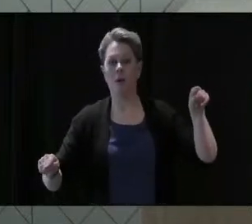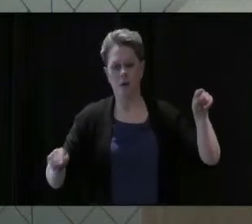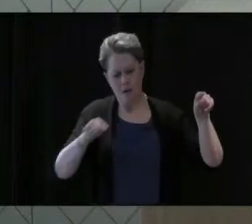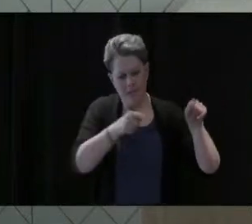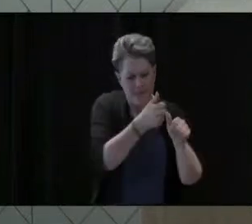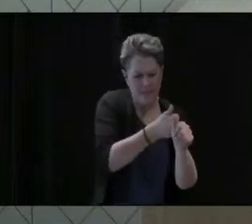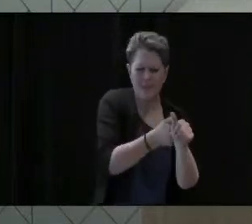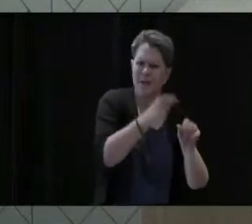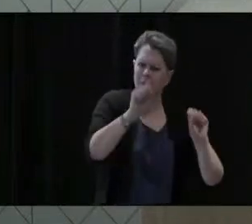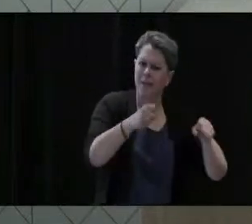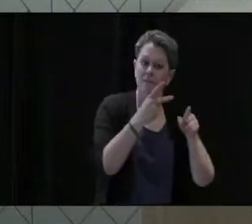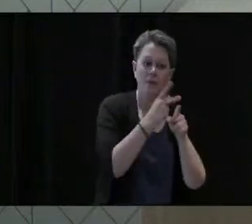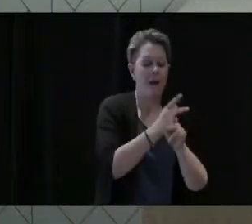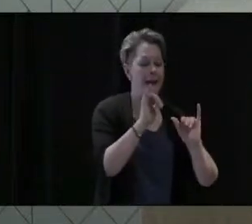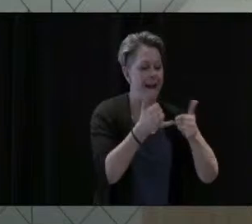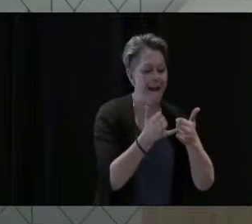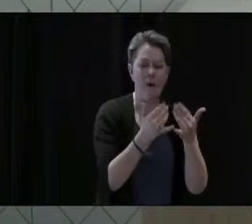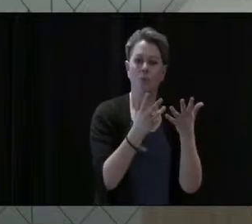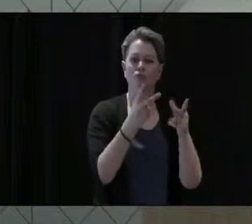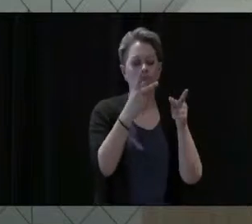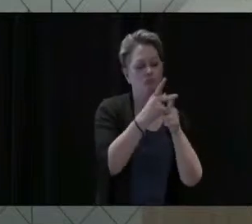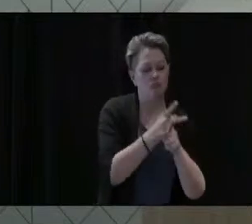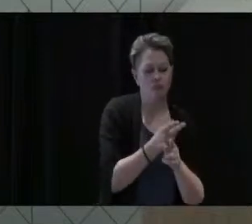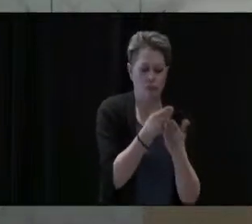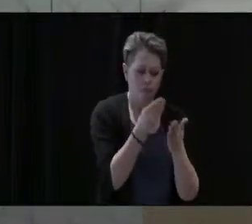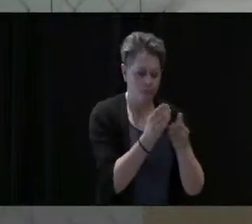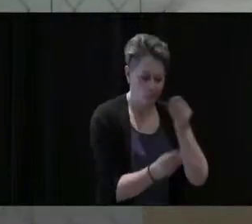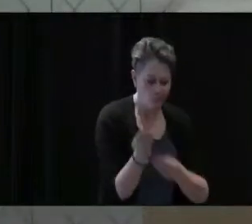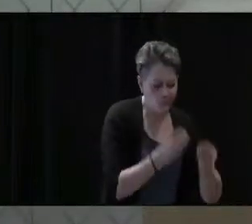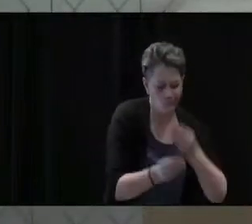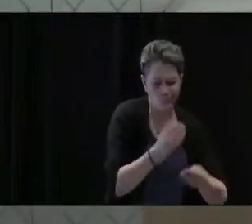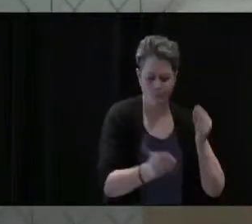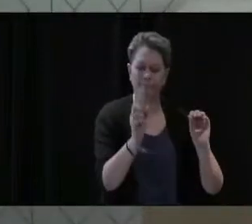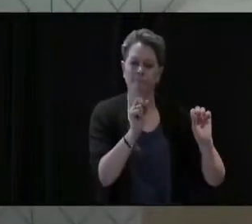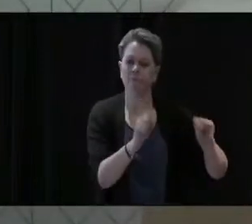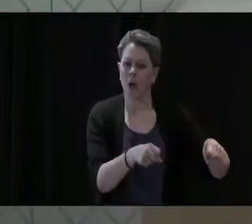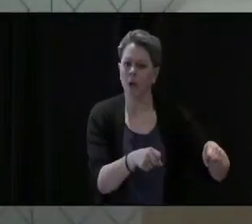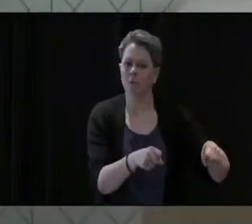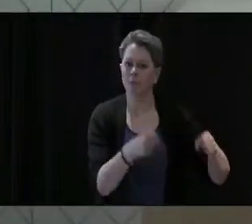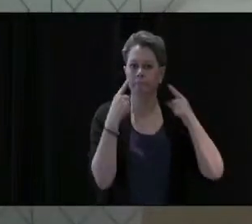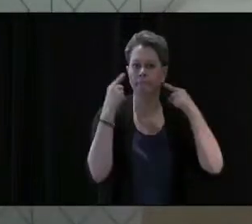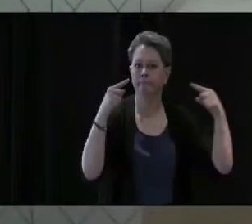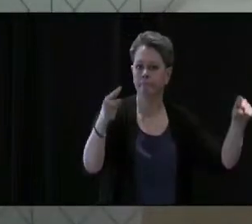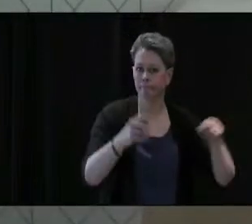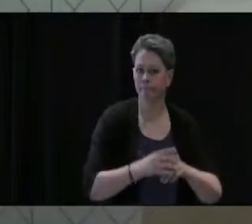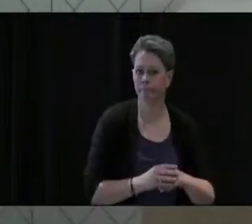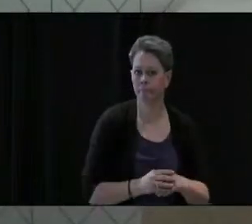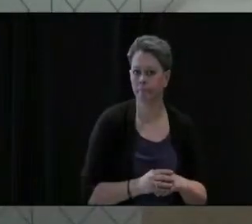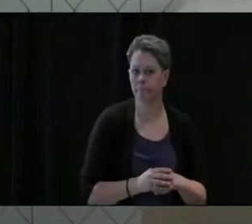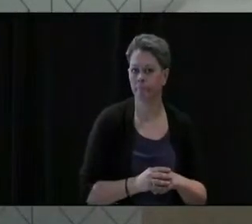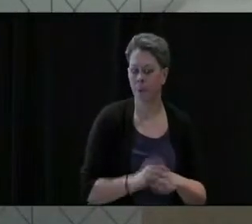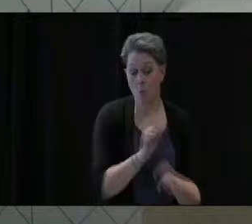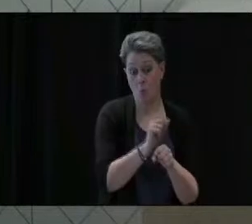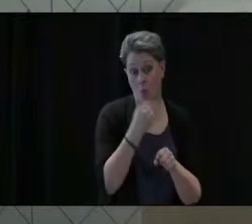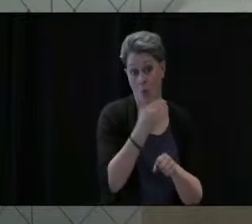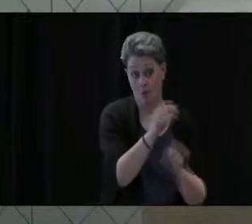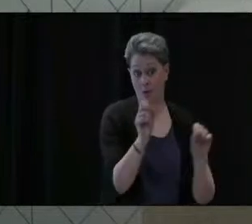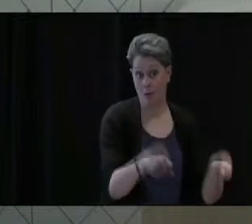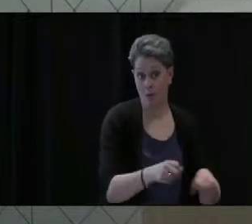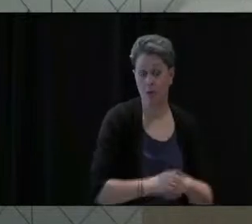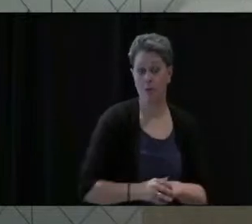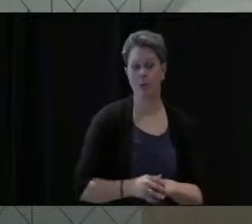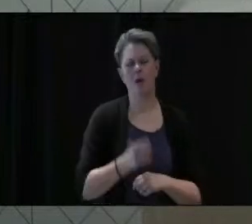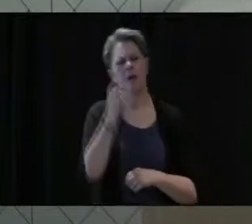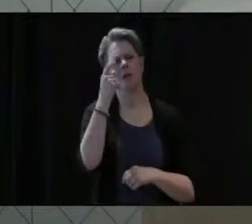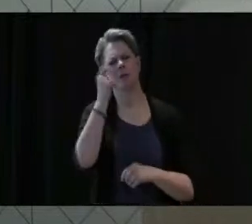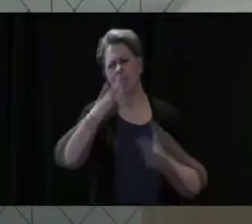within a financial envelope. What we have thought is very difficult is